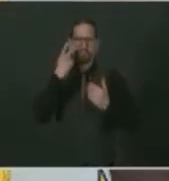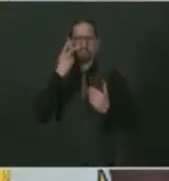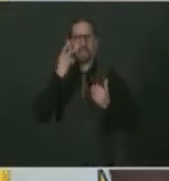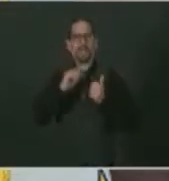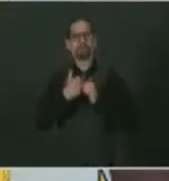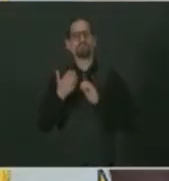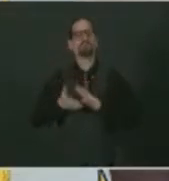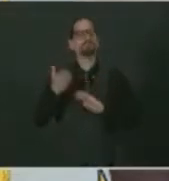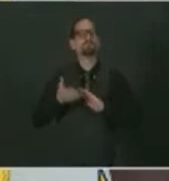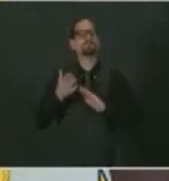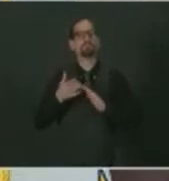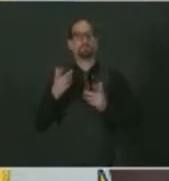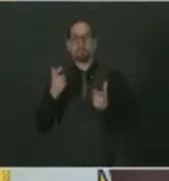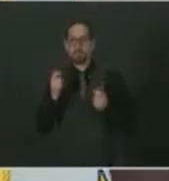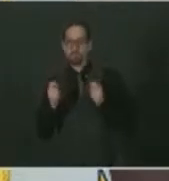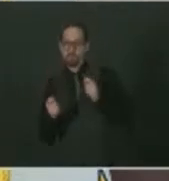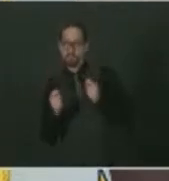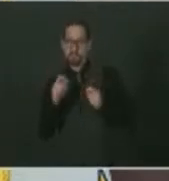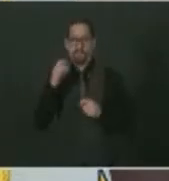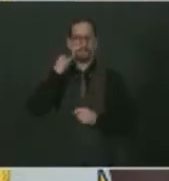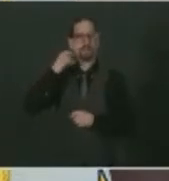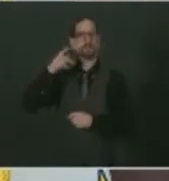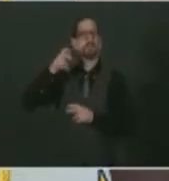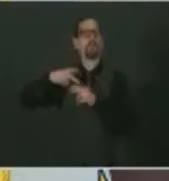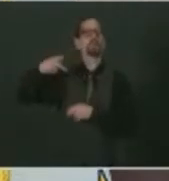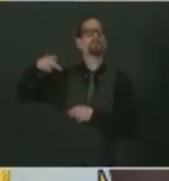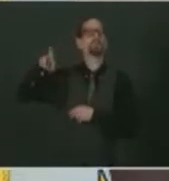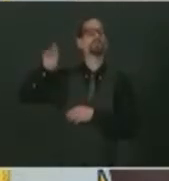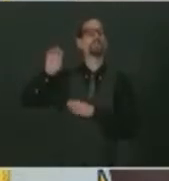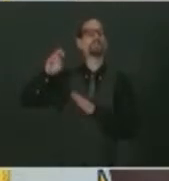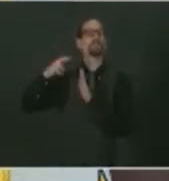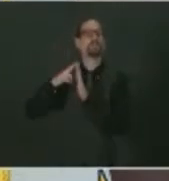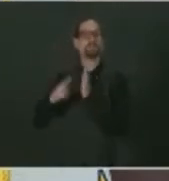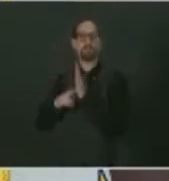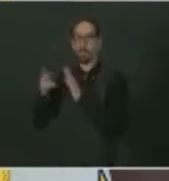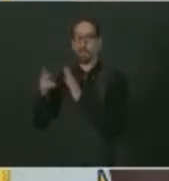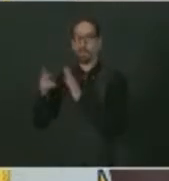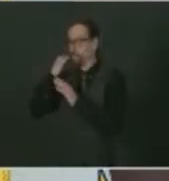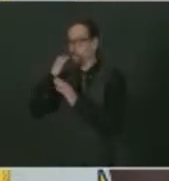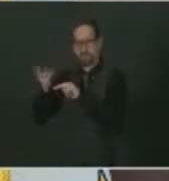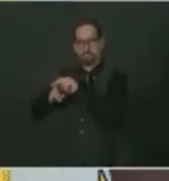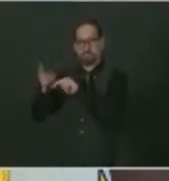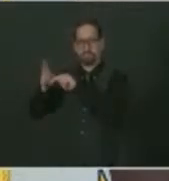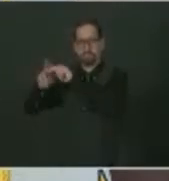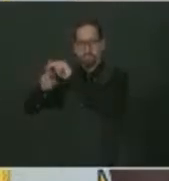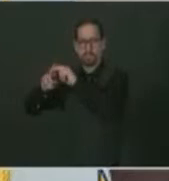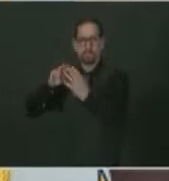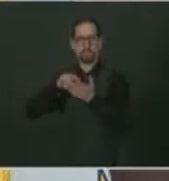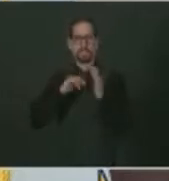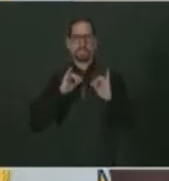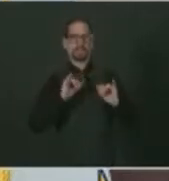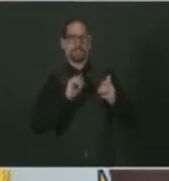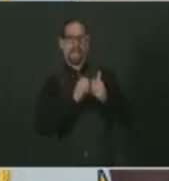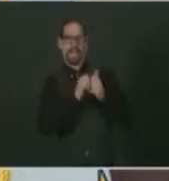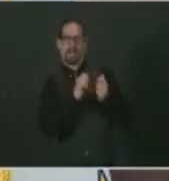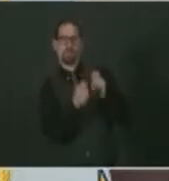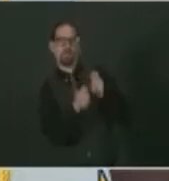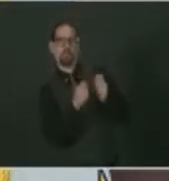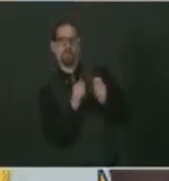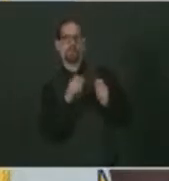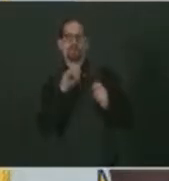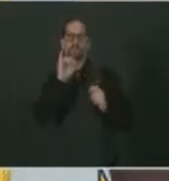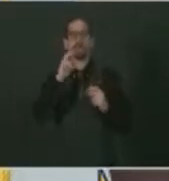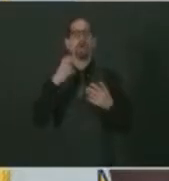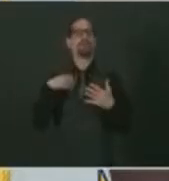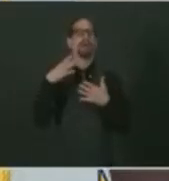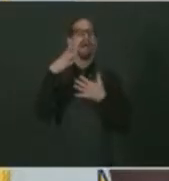pre-registration system if we're seeing more demand there, learning every week. However, this is just one option. If you prefer to